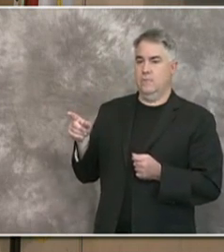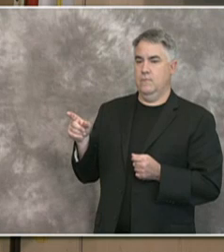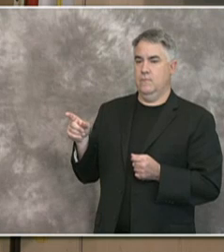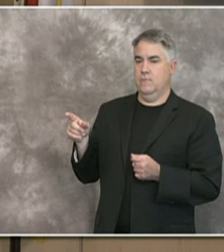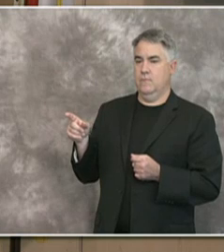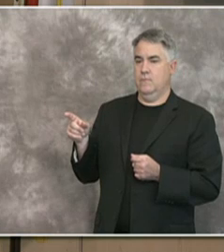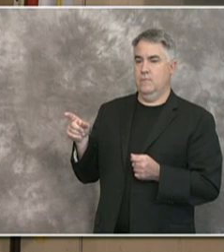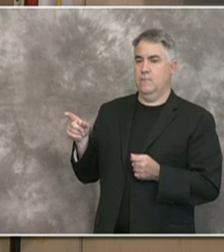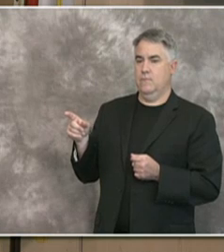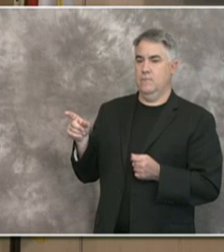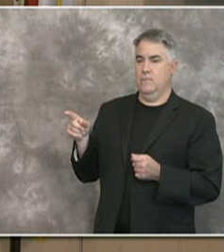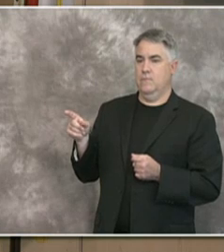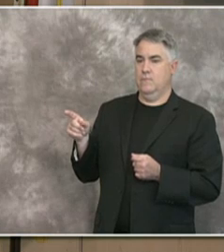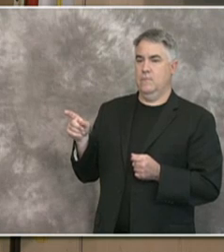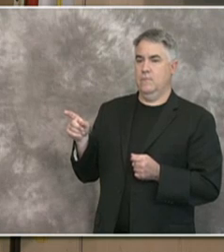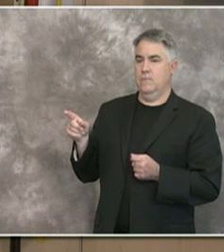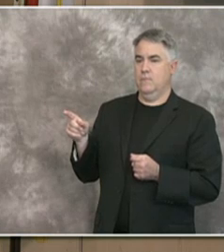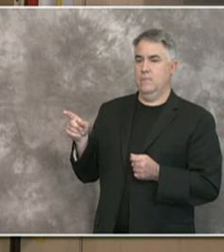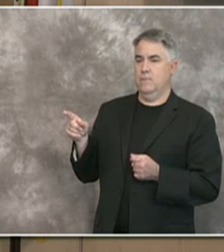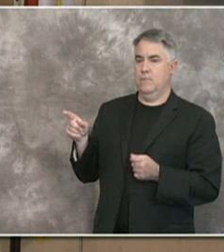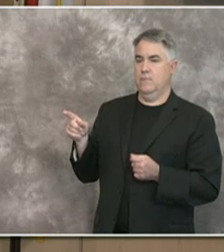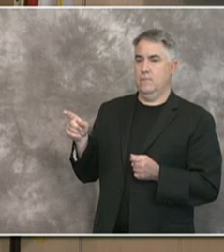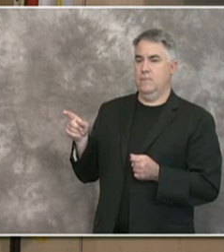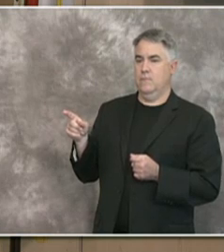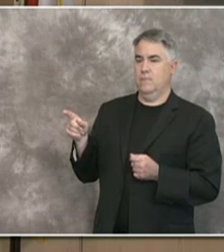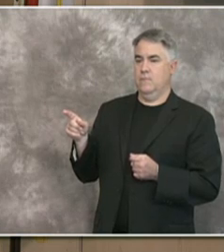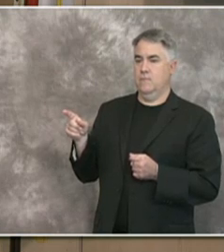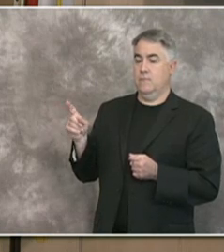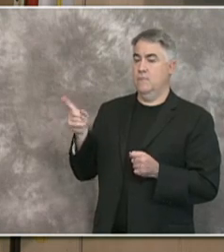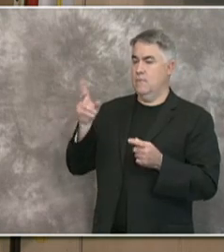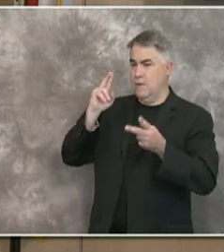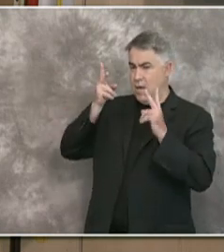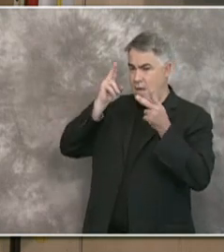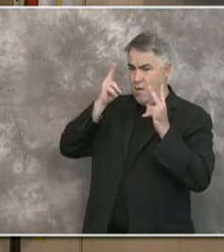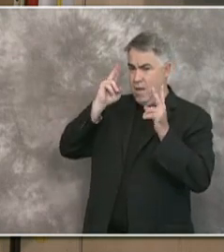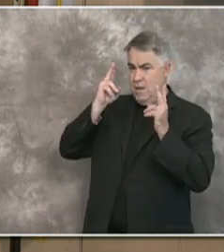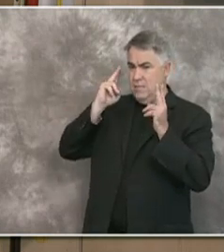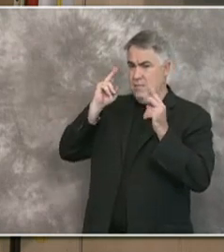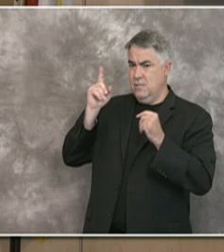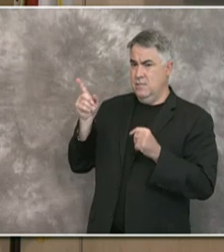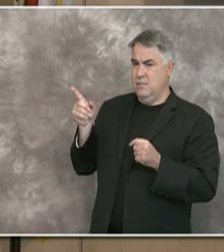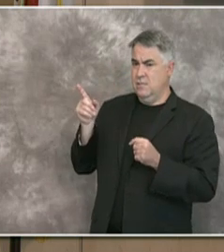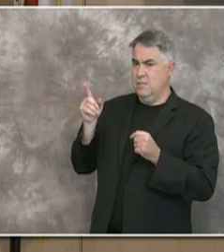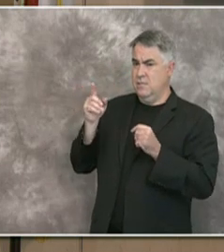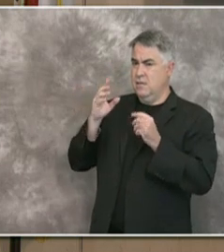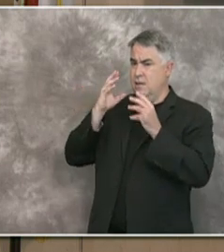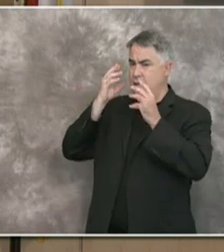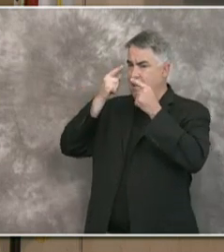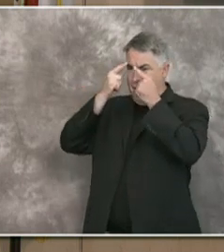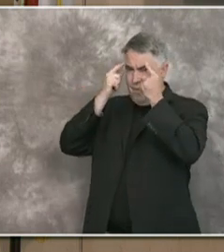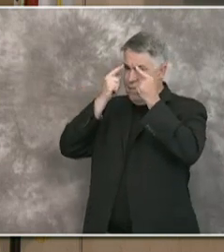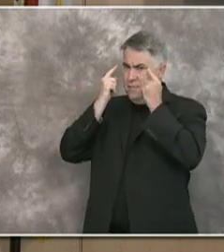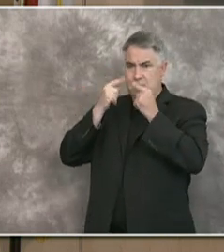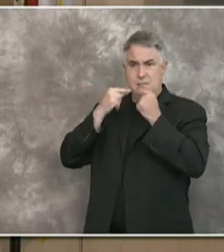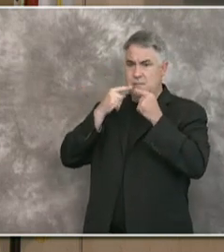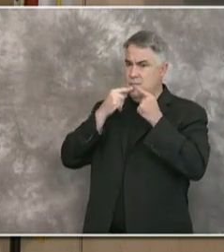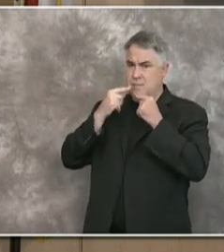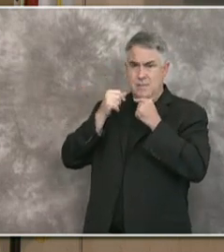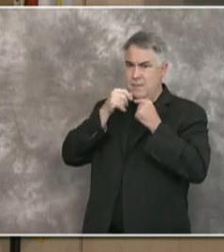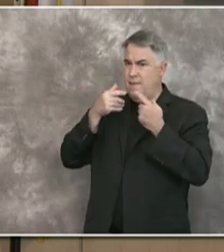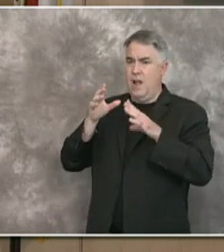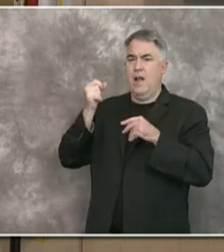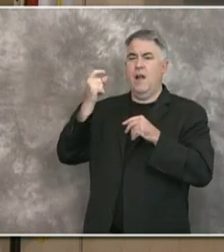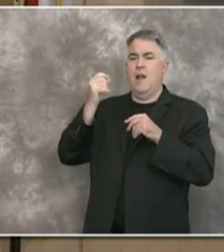a clarification on the do's and don'ts. Are facials, eyelashes, eyebrows allowed as long as people are wearing